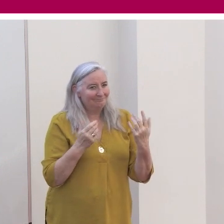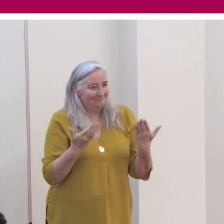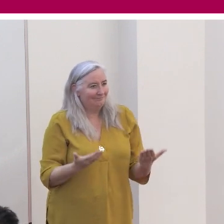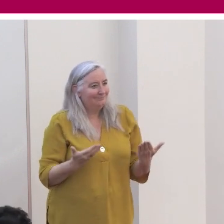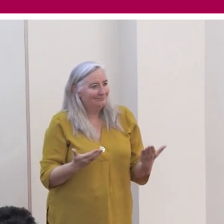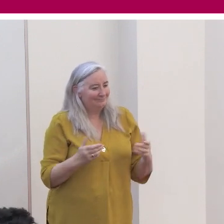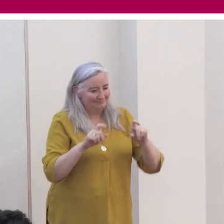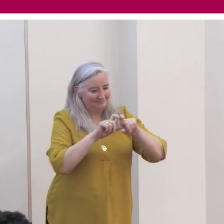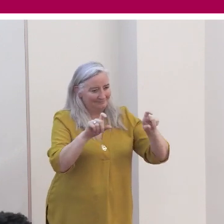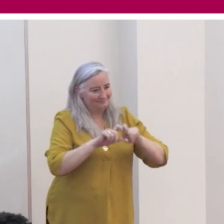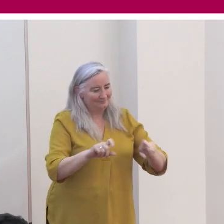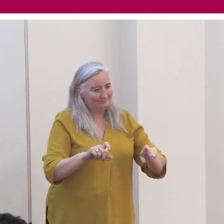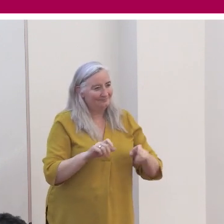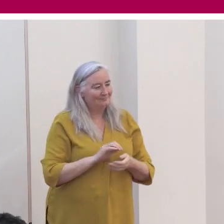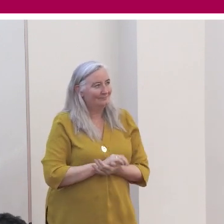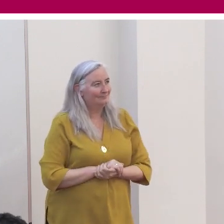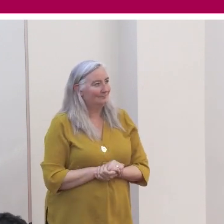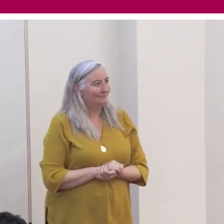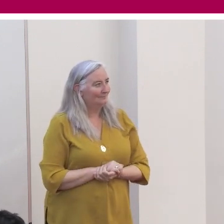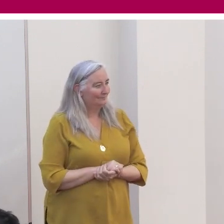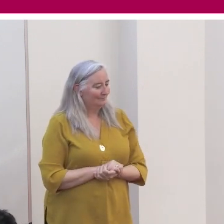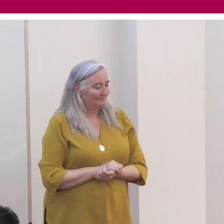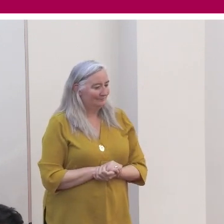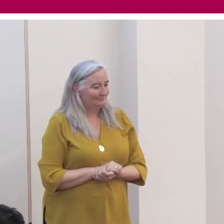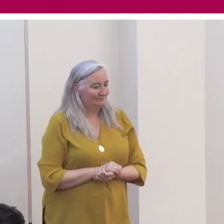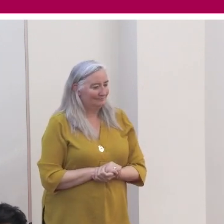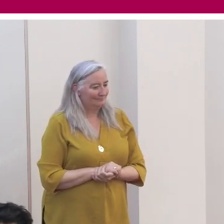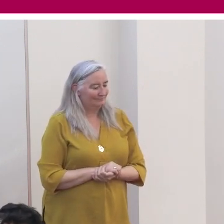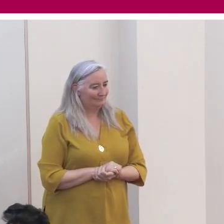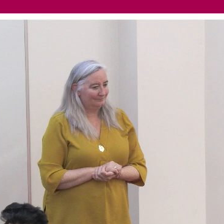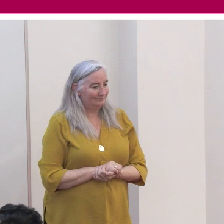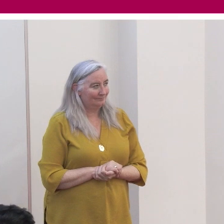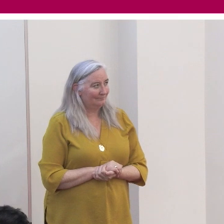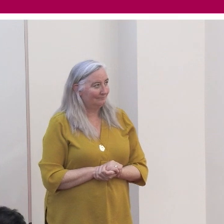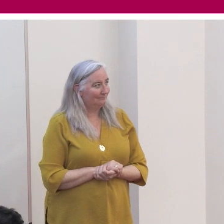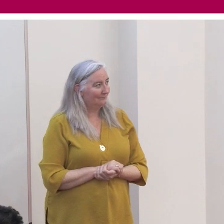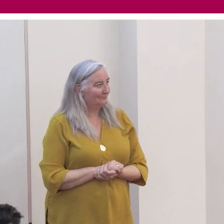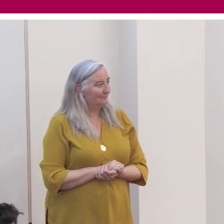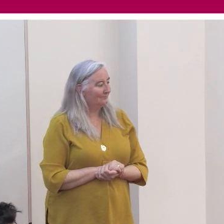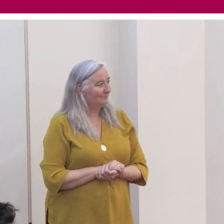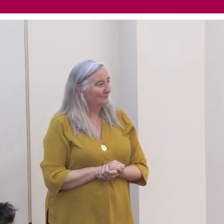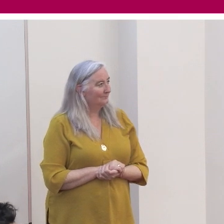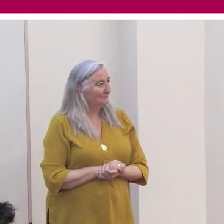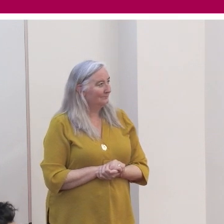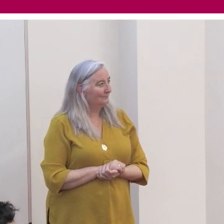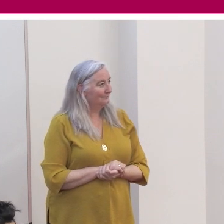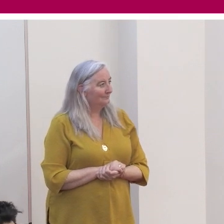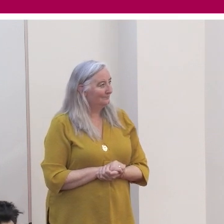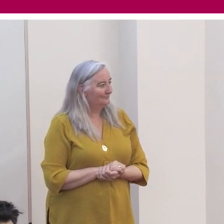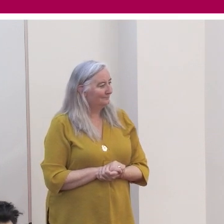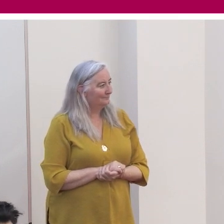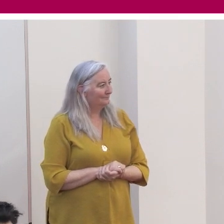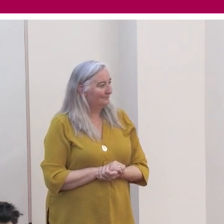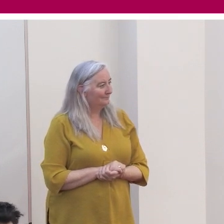from proceedings. At the moment that's declared, they generally have no right to procedural